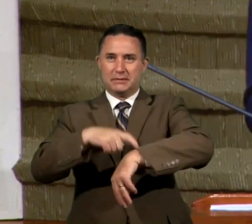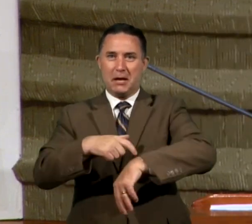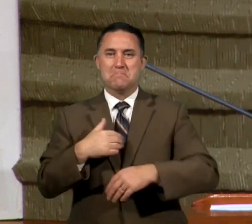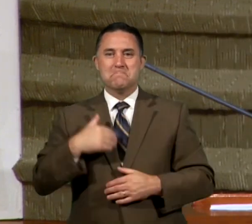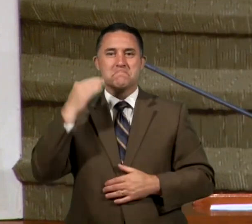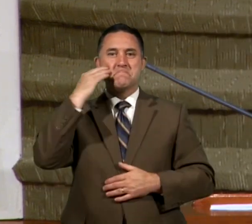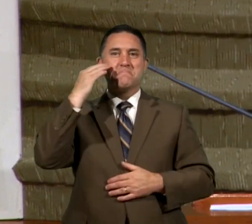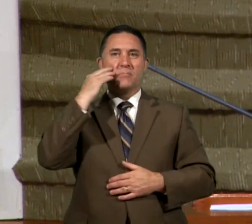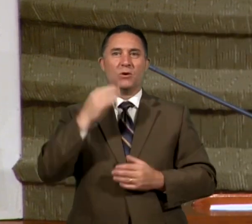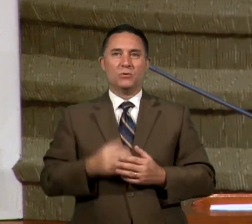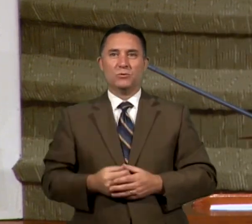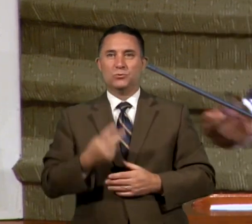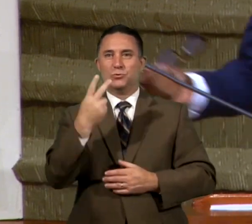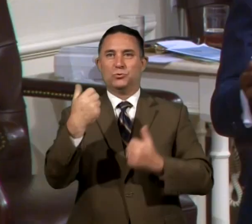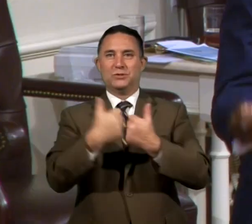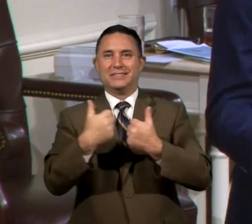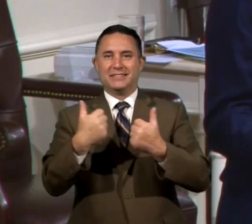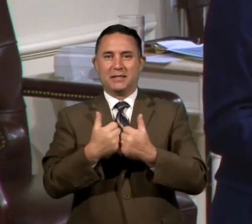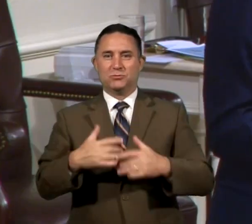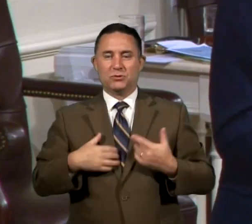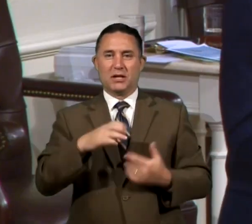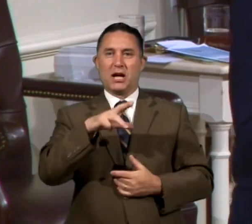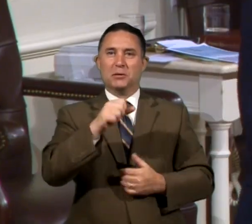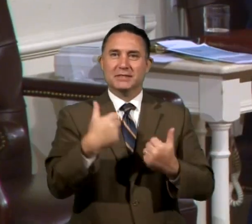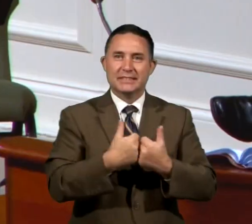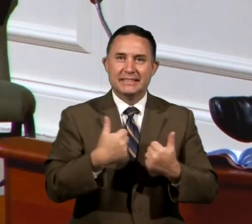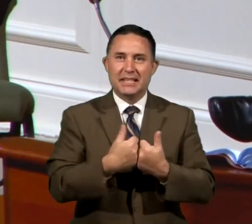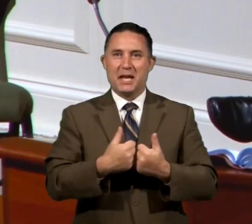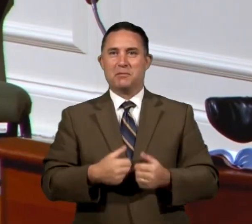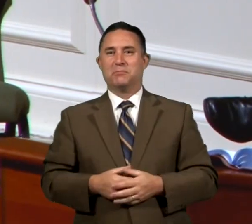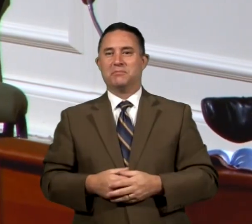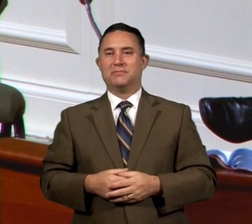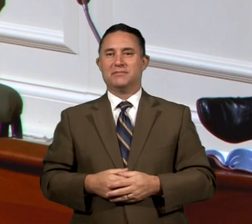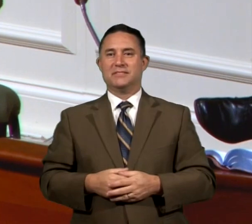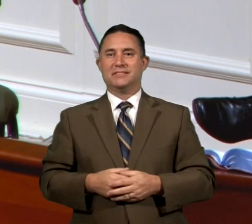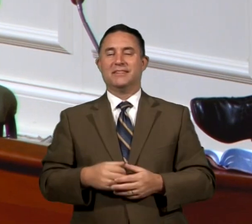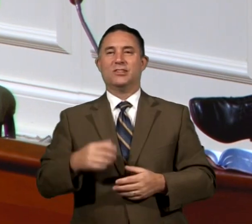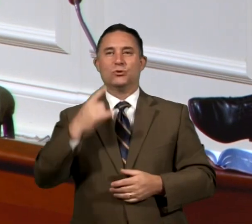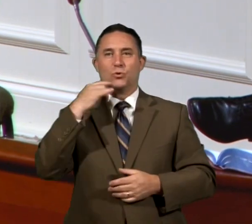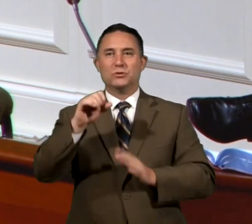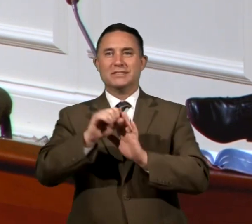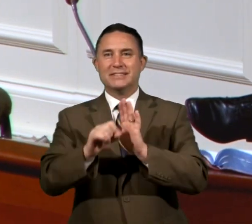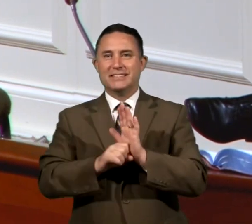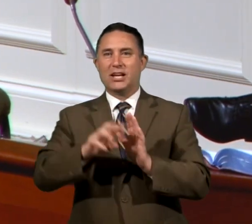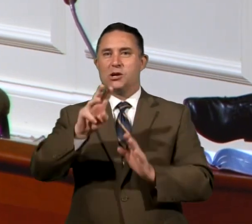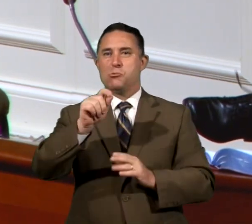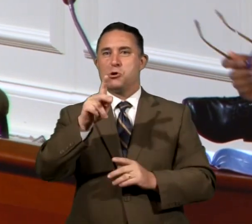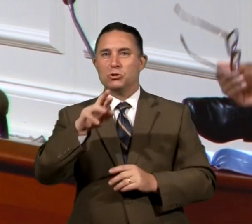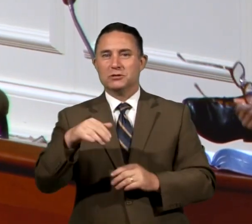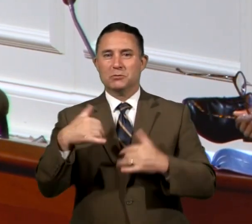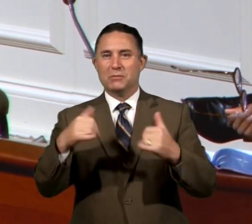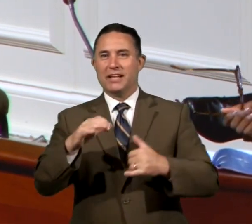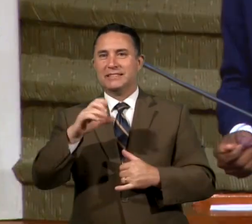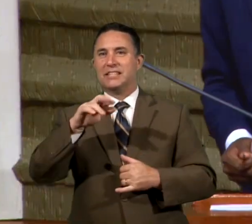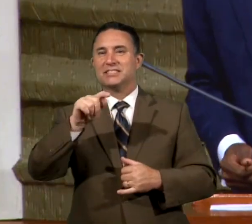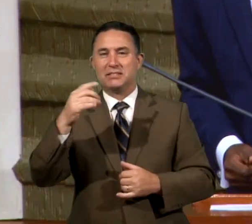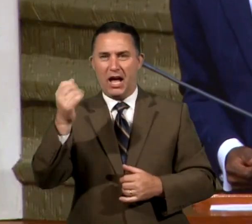I am aware that there are two games going on. There's a Cubs game going on, and then the Golden State Warriors are playing the Celtics. I'm